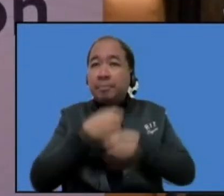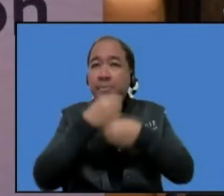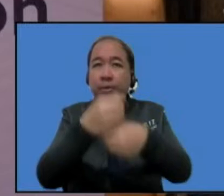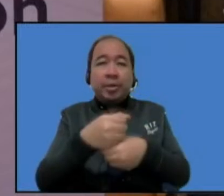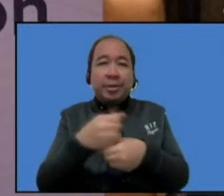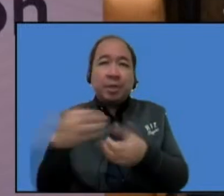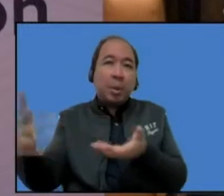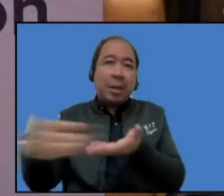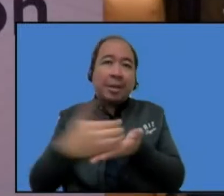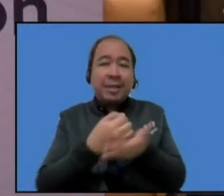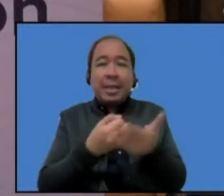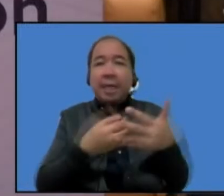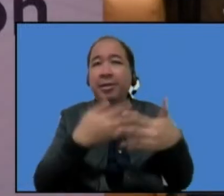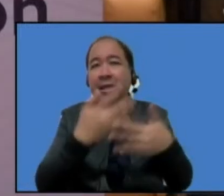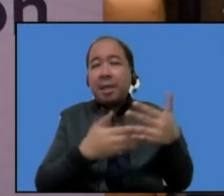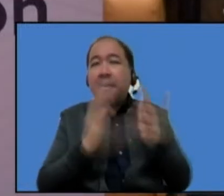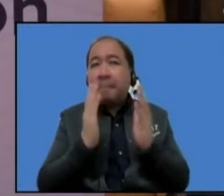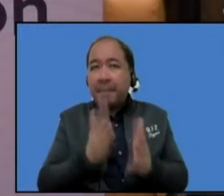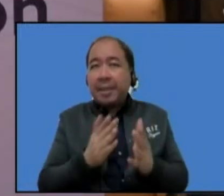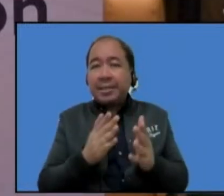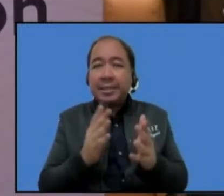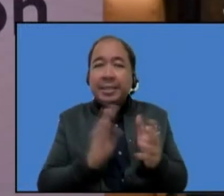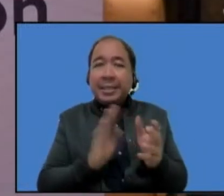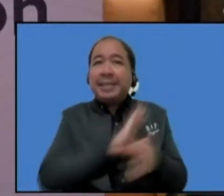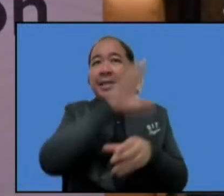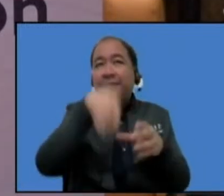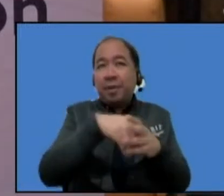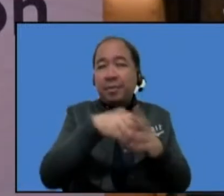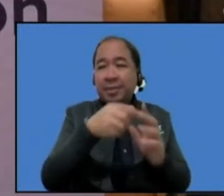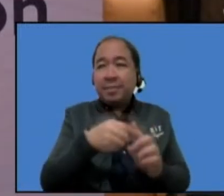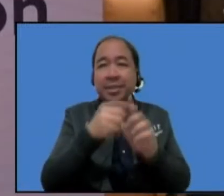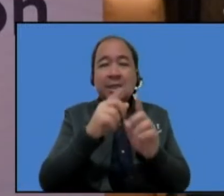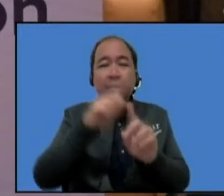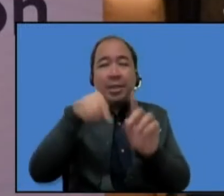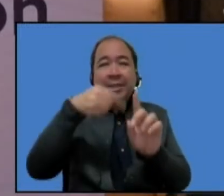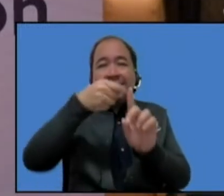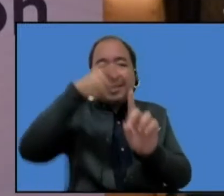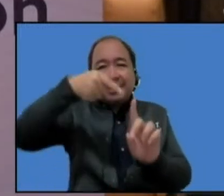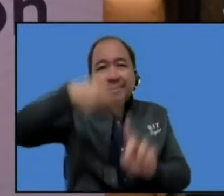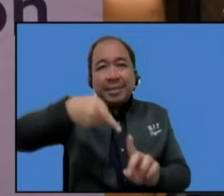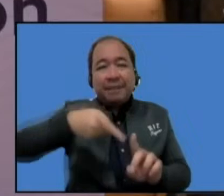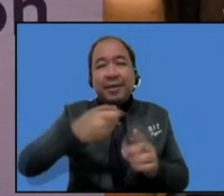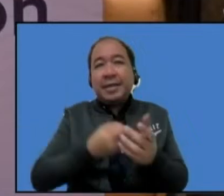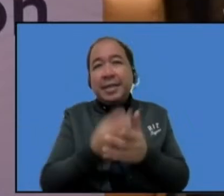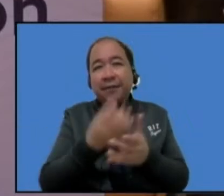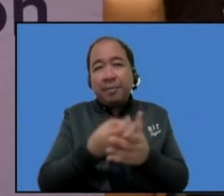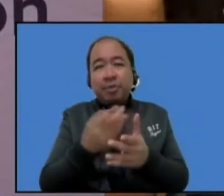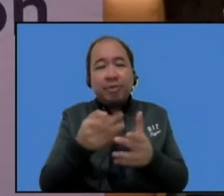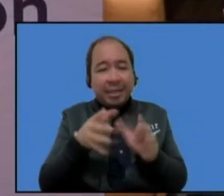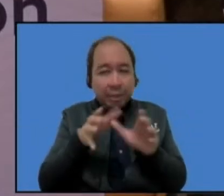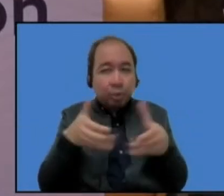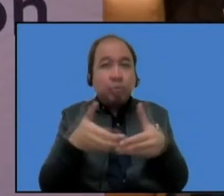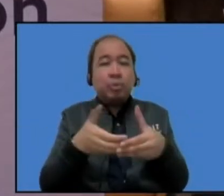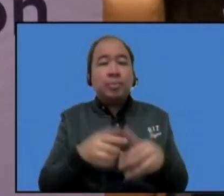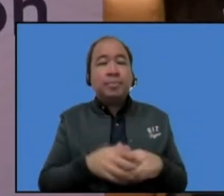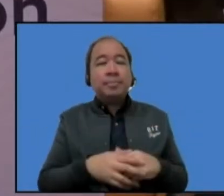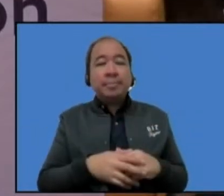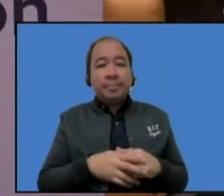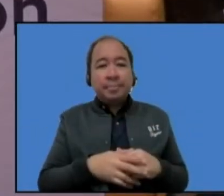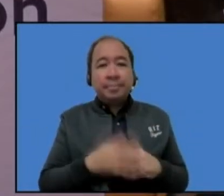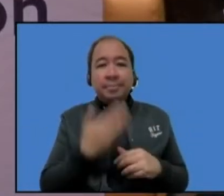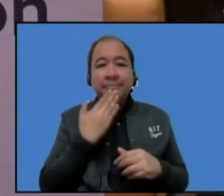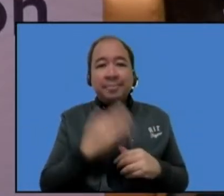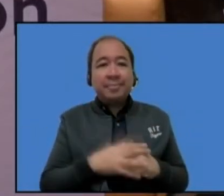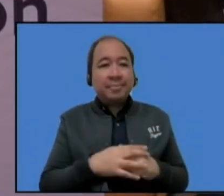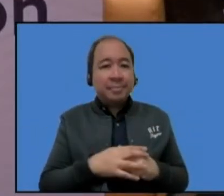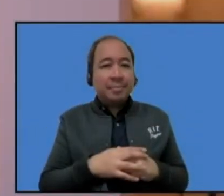should be considered, especially for very granular information of very specific population groups. Thank you very much. Thank you very much. Your points